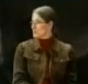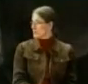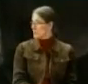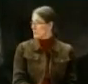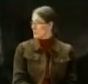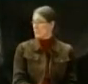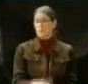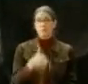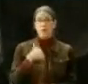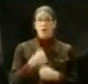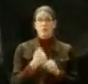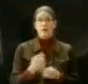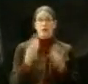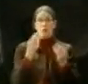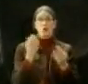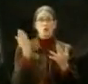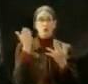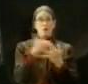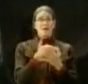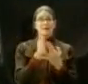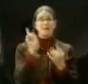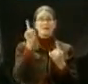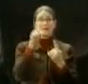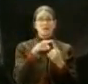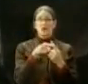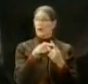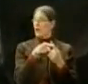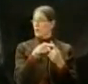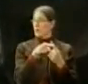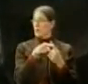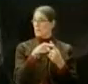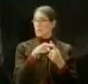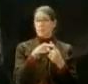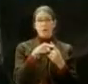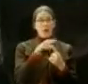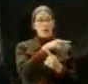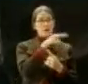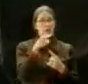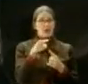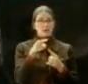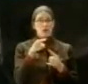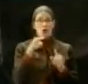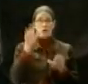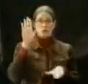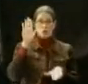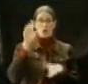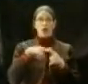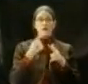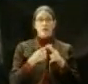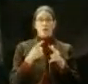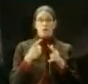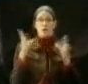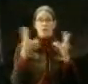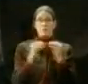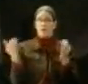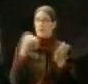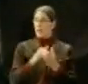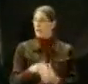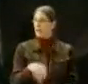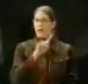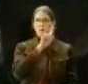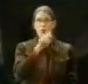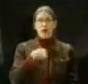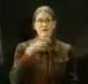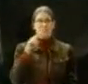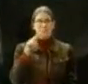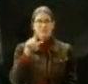I'll make a motion then that we recess until these officers be sworn in, and then we reconvene. Question. Do we have a